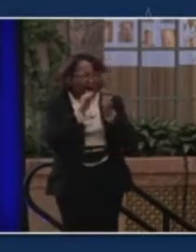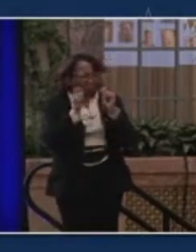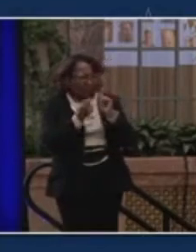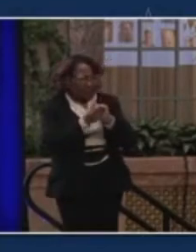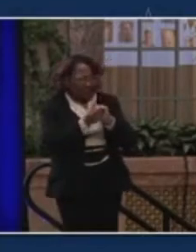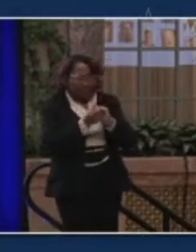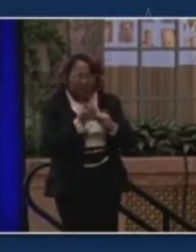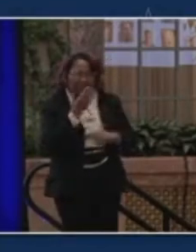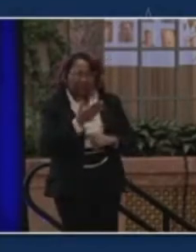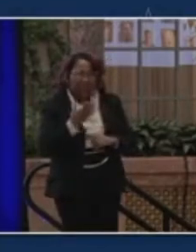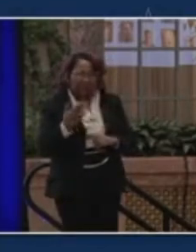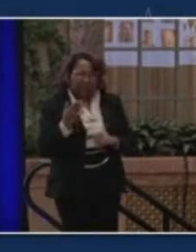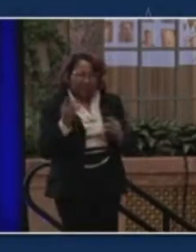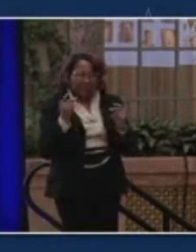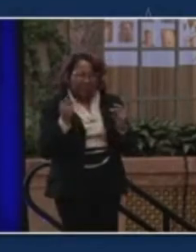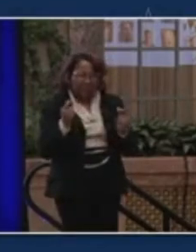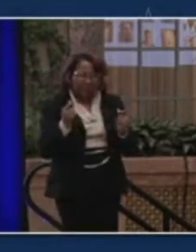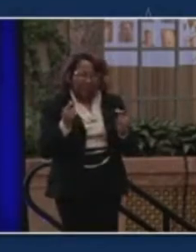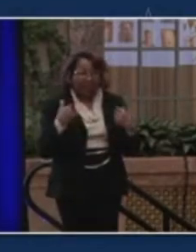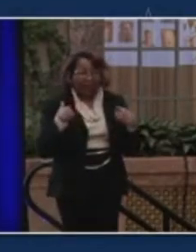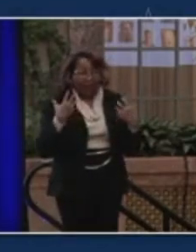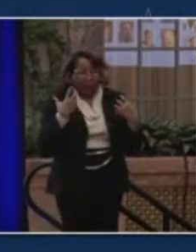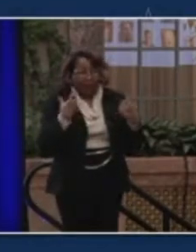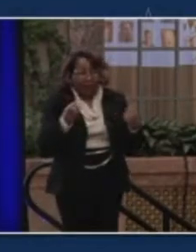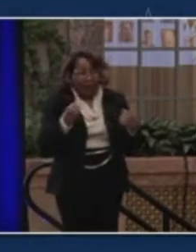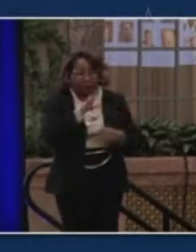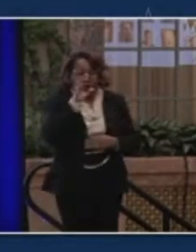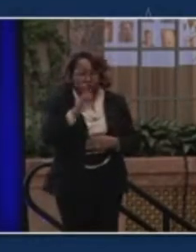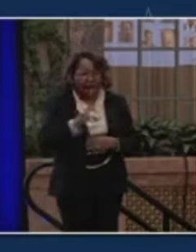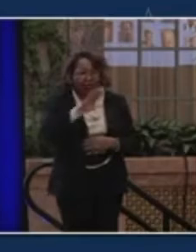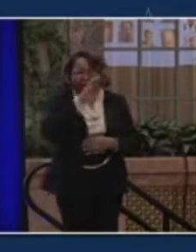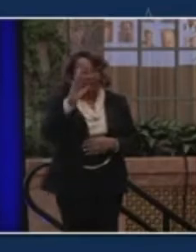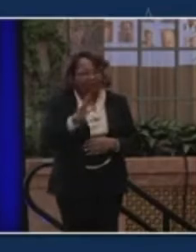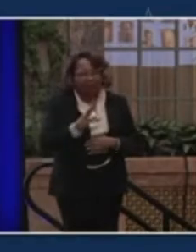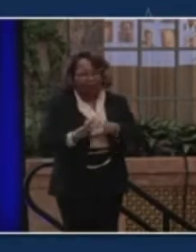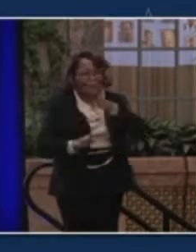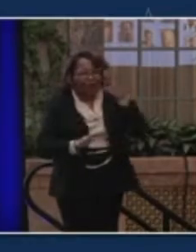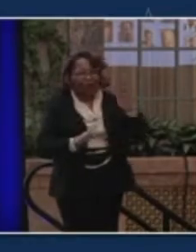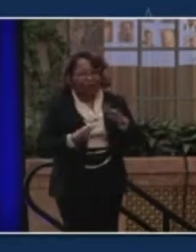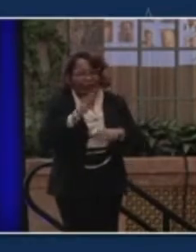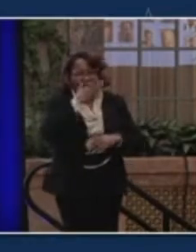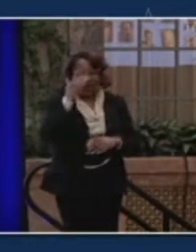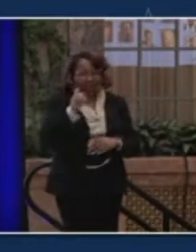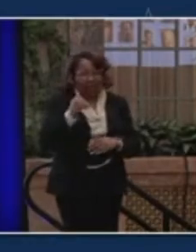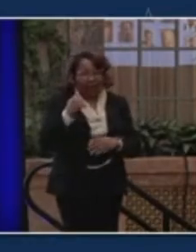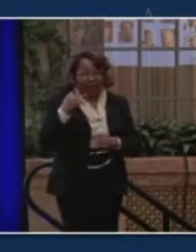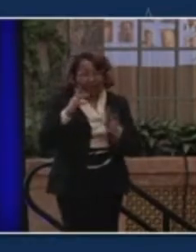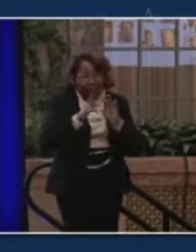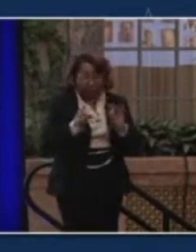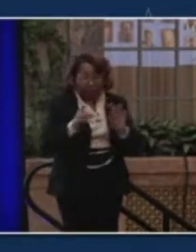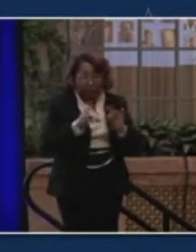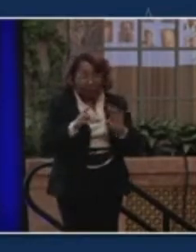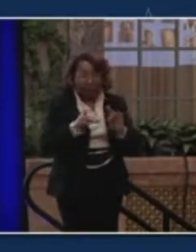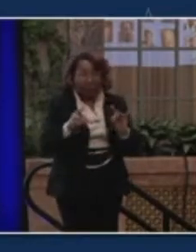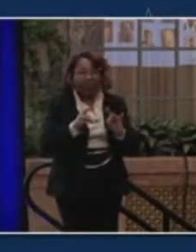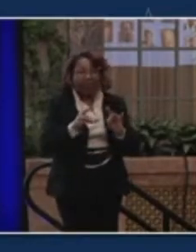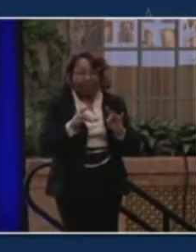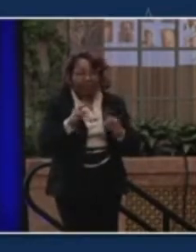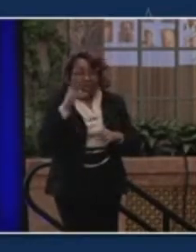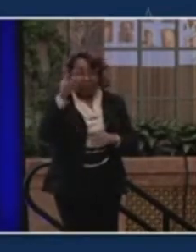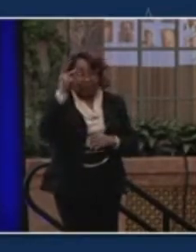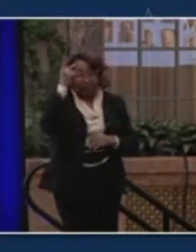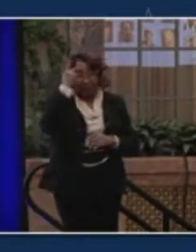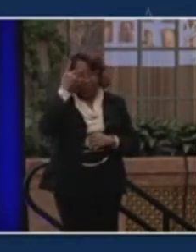media, I'm confident that Chicago will never, ever forget the legacy of the down-to-earth,